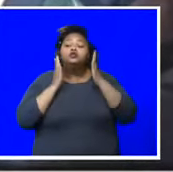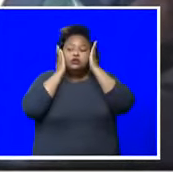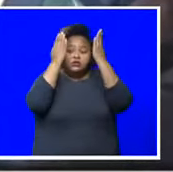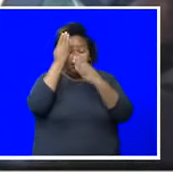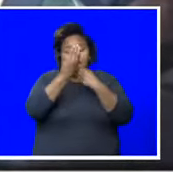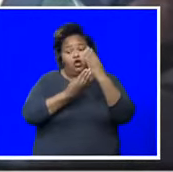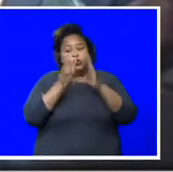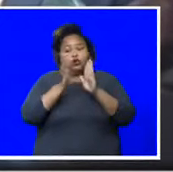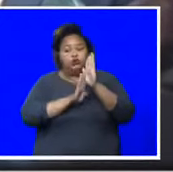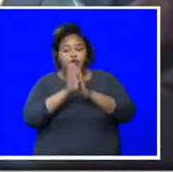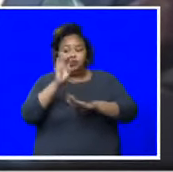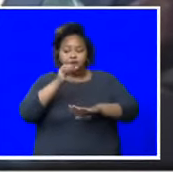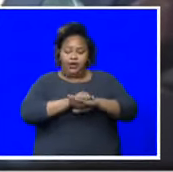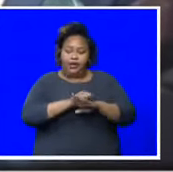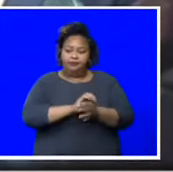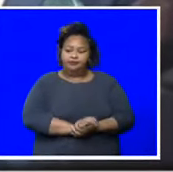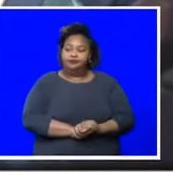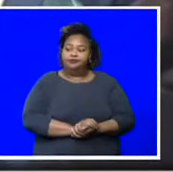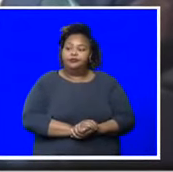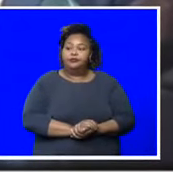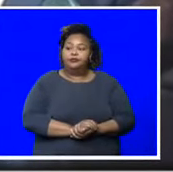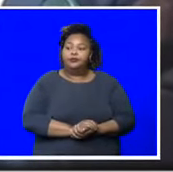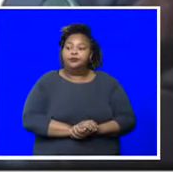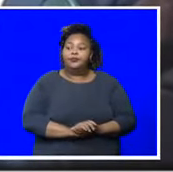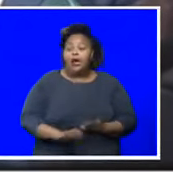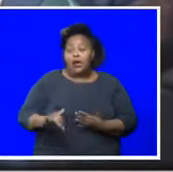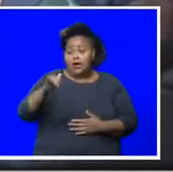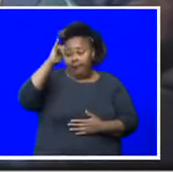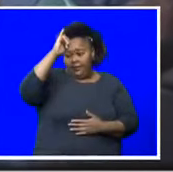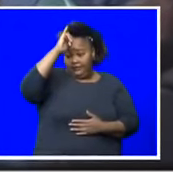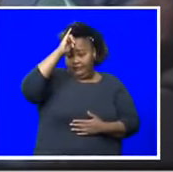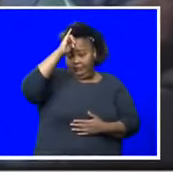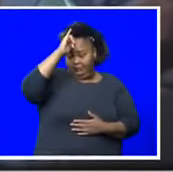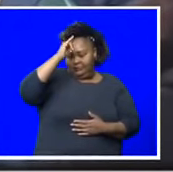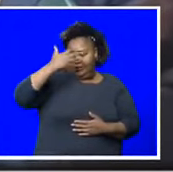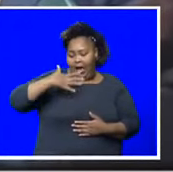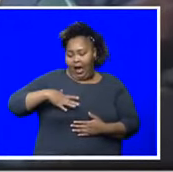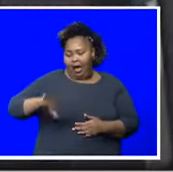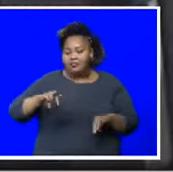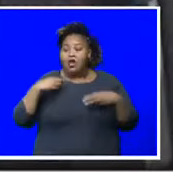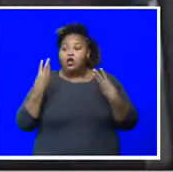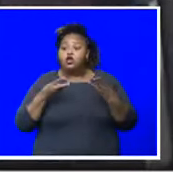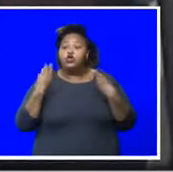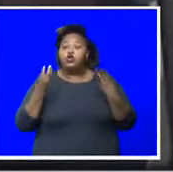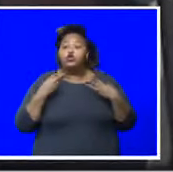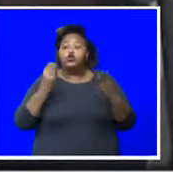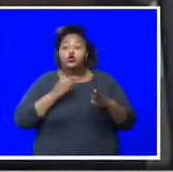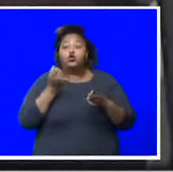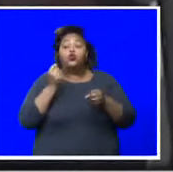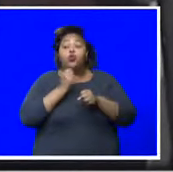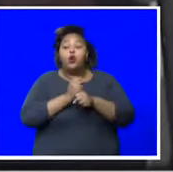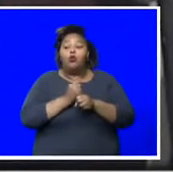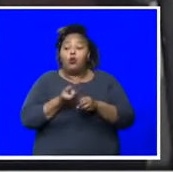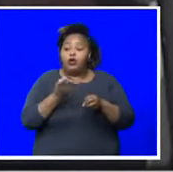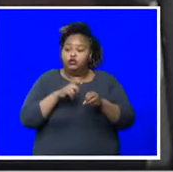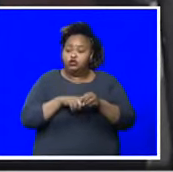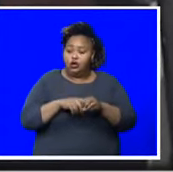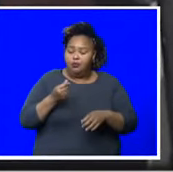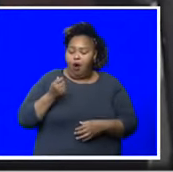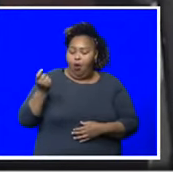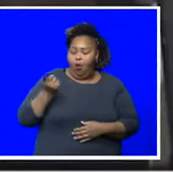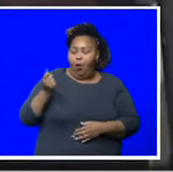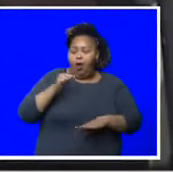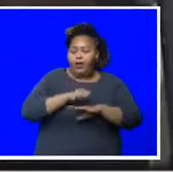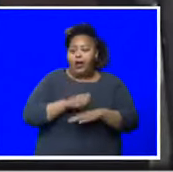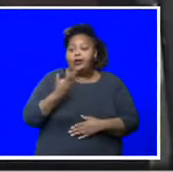lesikiso kungumanje bantu labasha ke kulawo makhono lengabe lamanye bathiphilisa ngawo kodwa ke kulokunye abatholi indlela efanele tekulayela